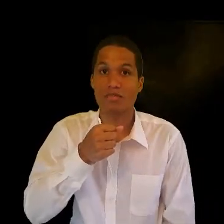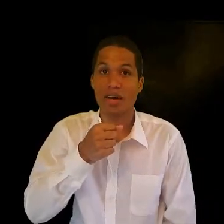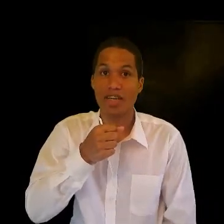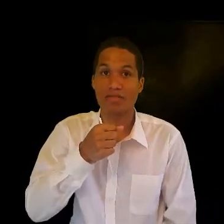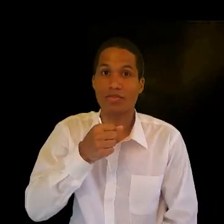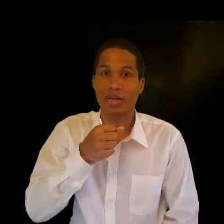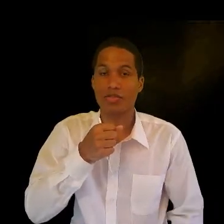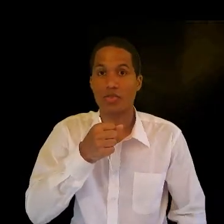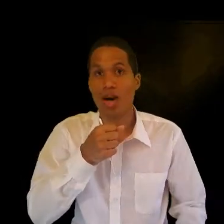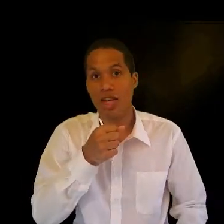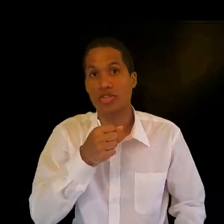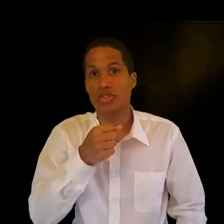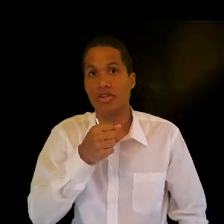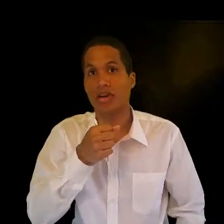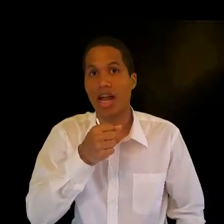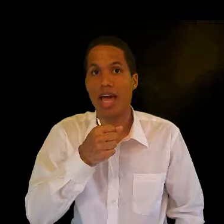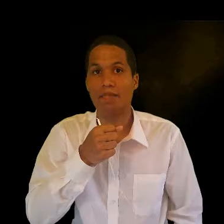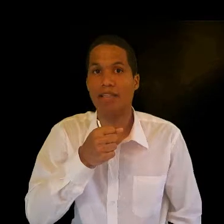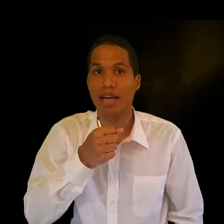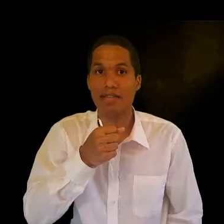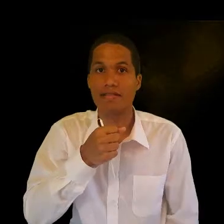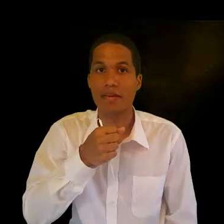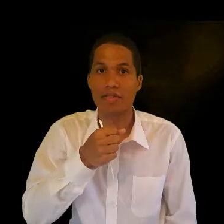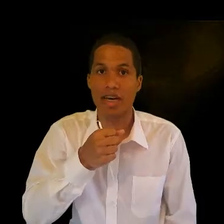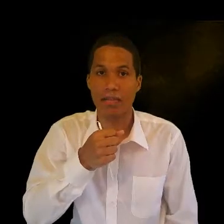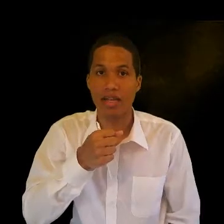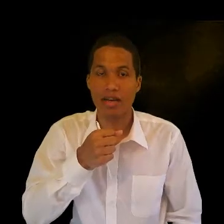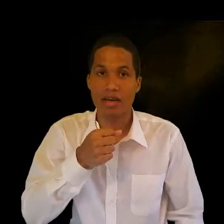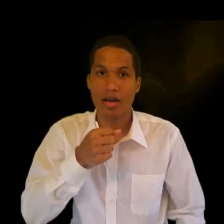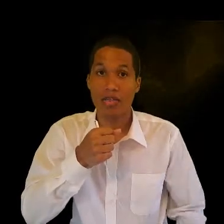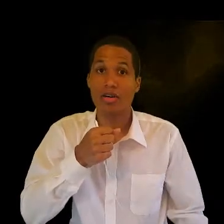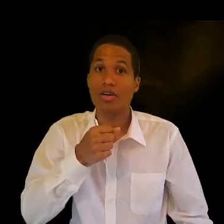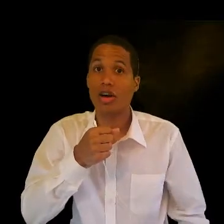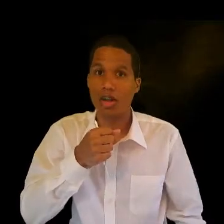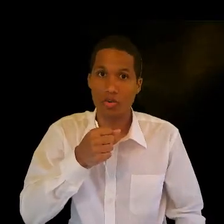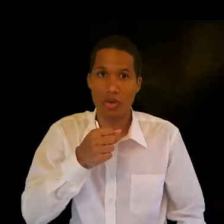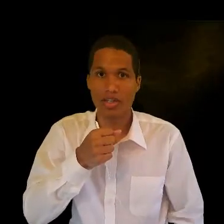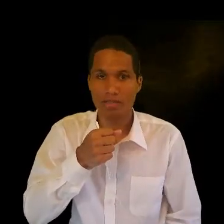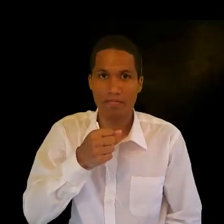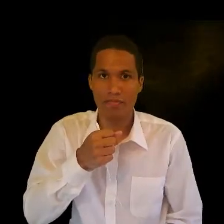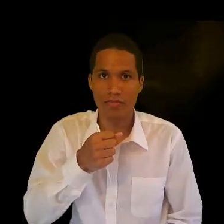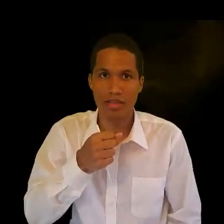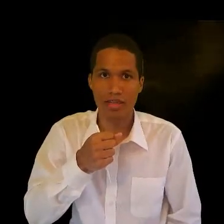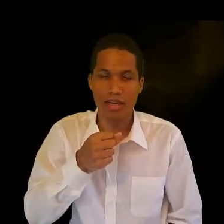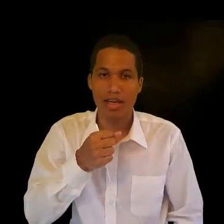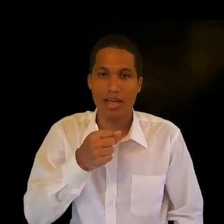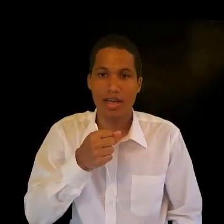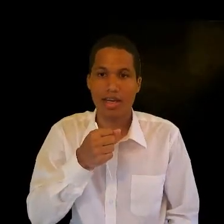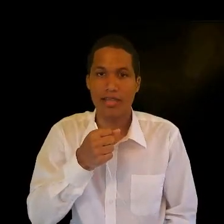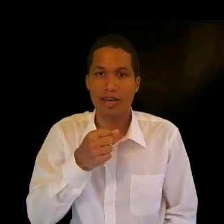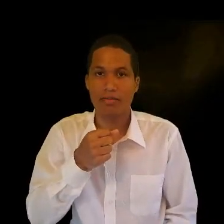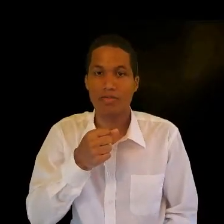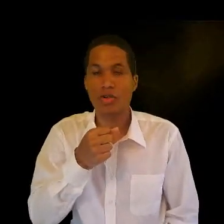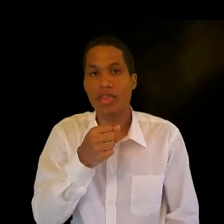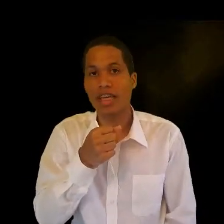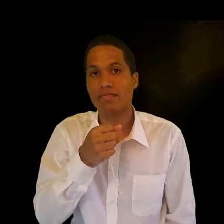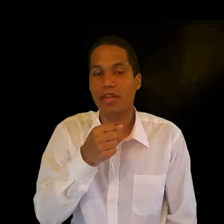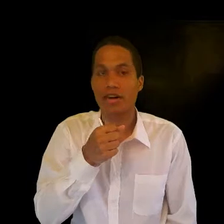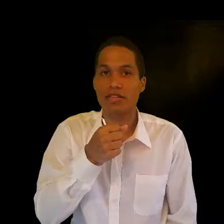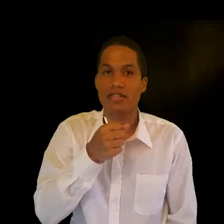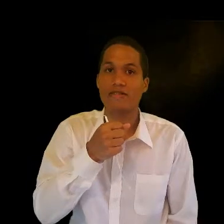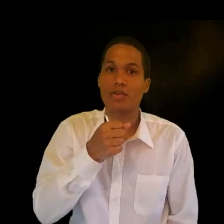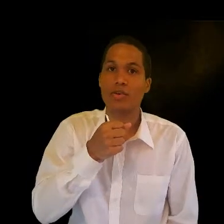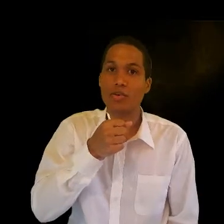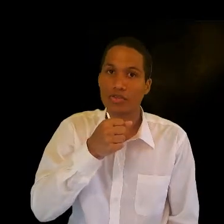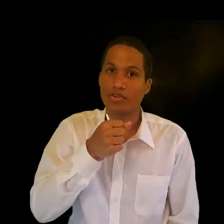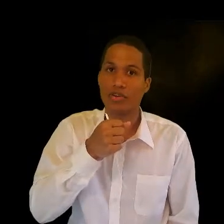to express when two actions are happening at the same time. There are other ways, okay? And I'm doing this